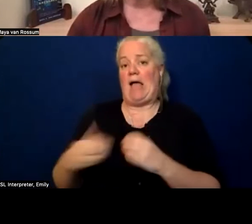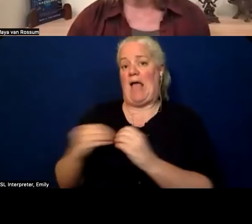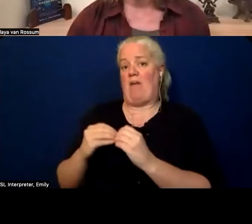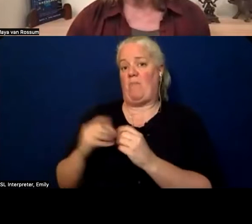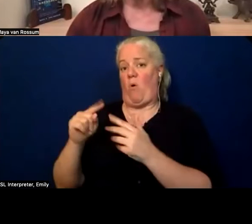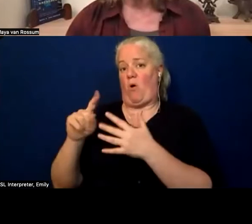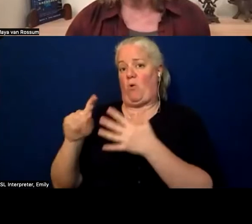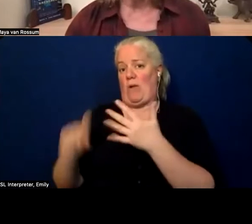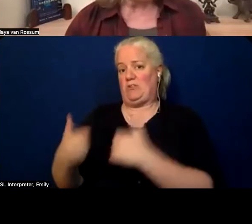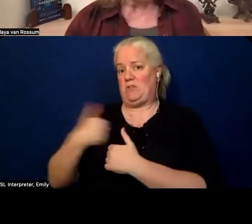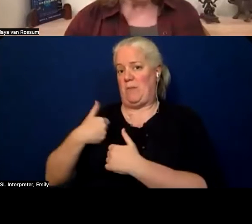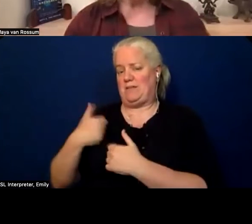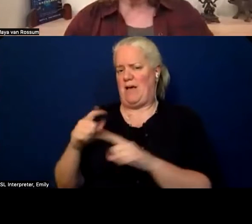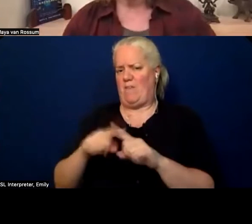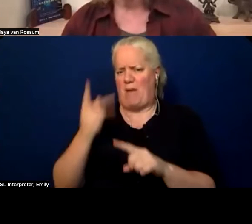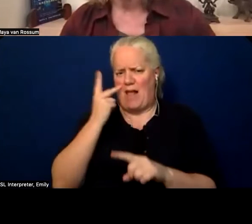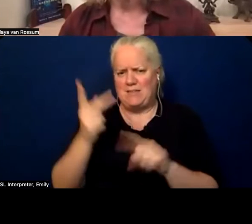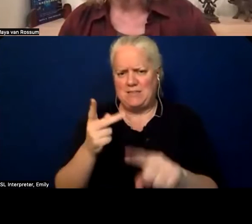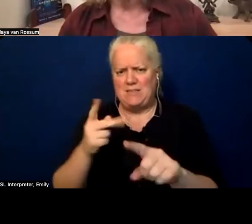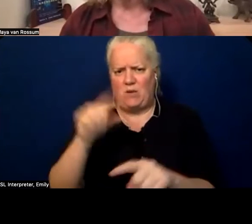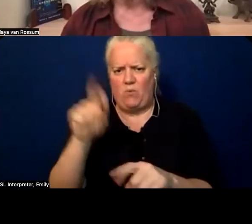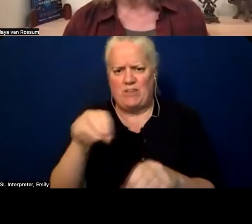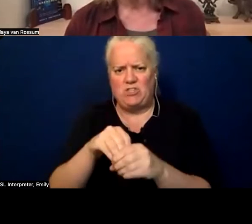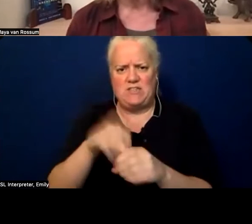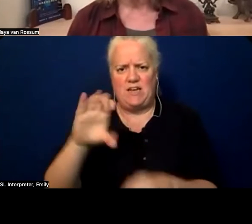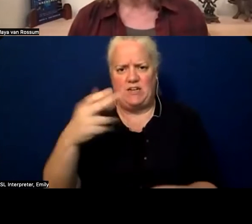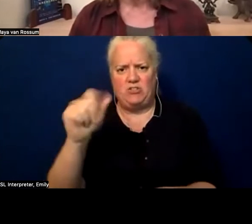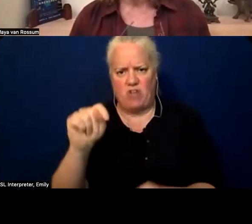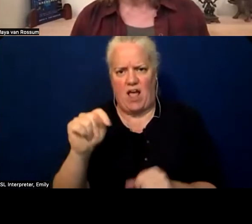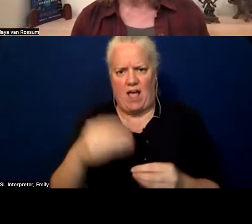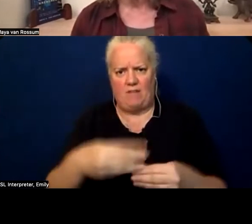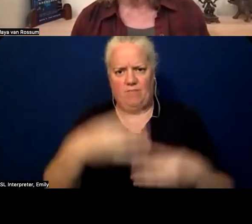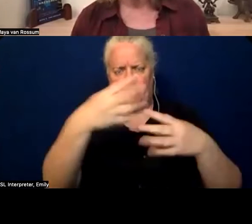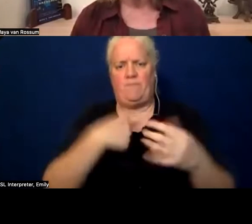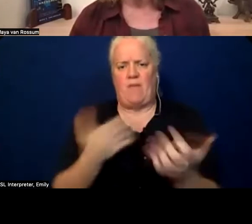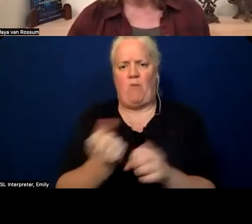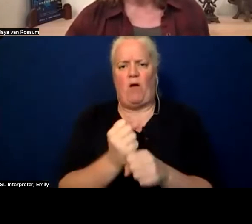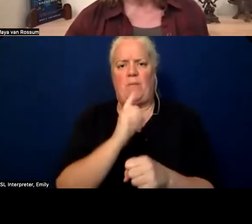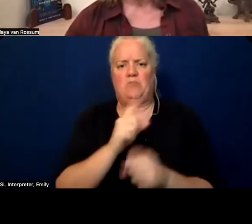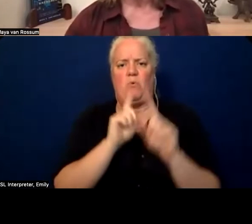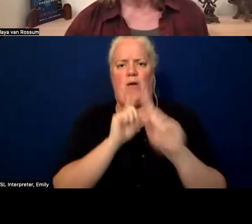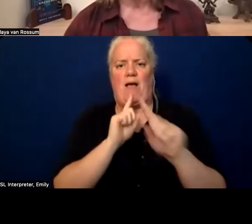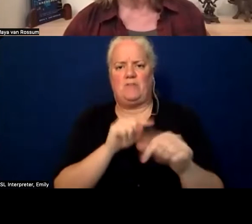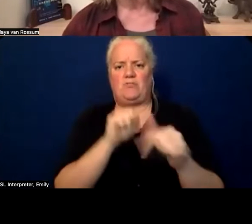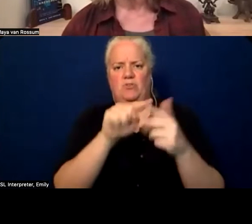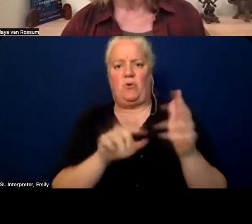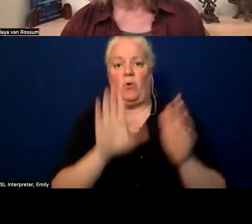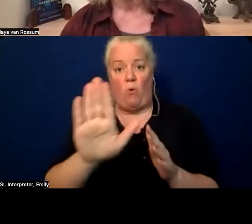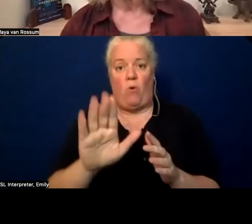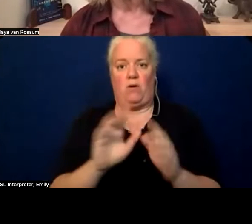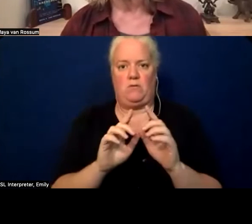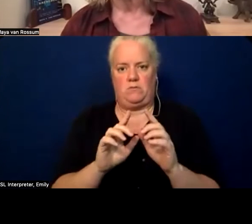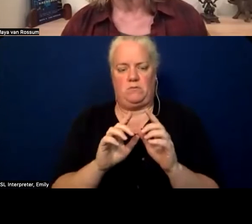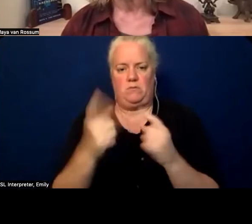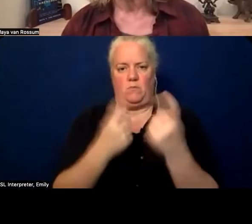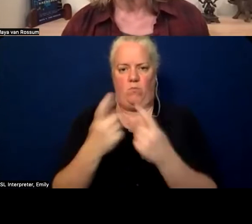the chat because there's some really great questions in the chat, and I want to make sure that we're answering some of the audience questions. So I'm going to just jump in and